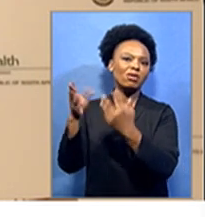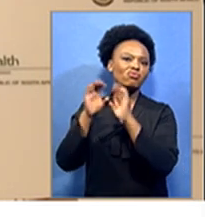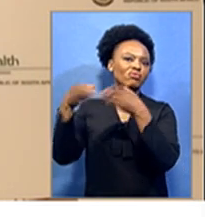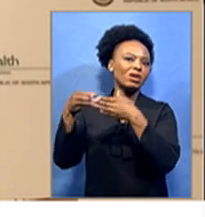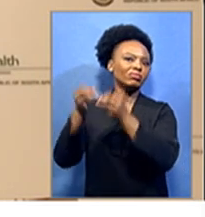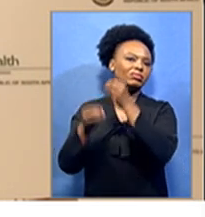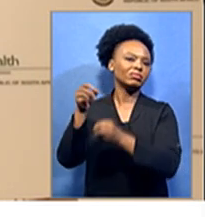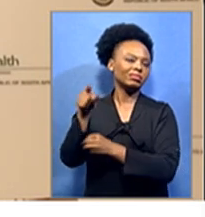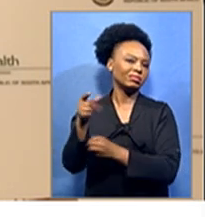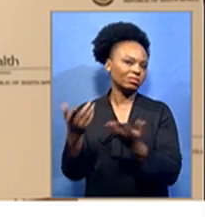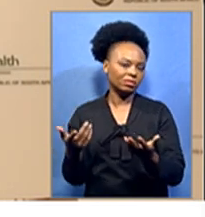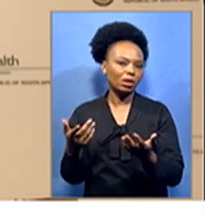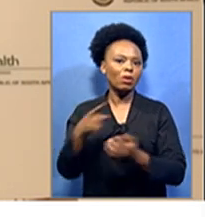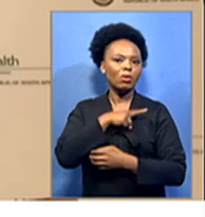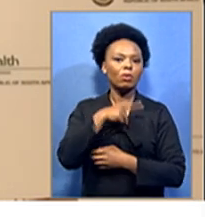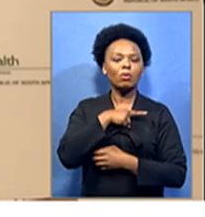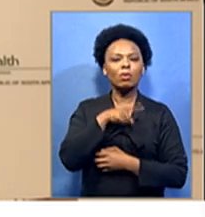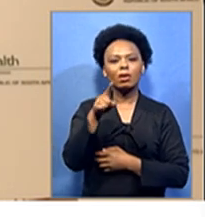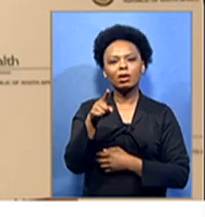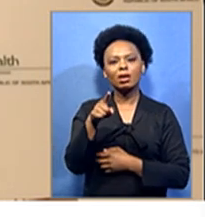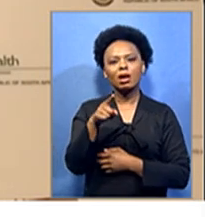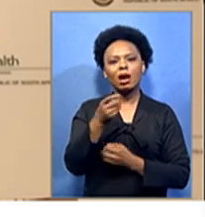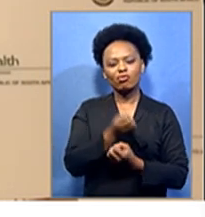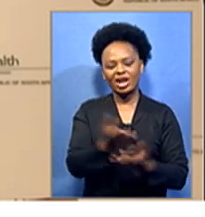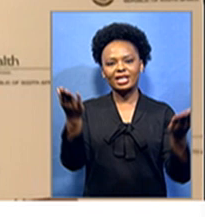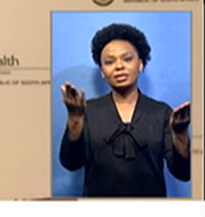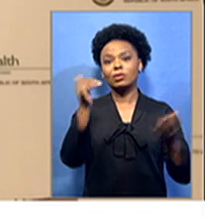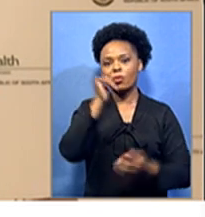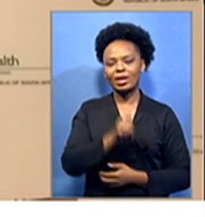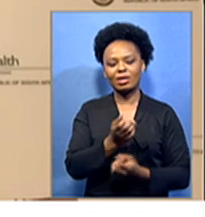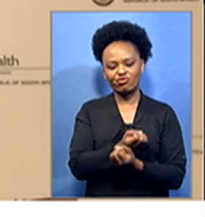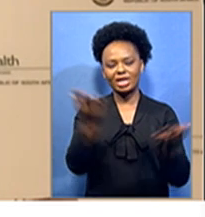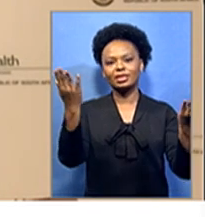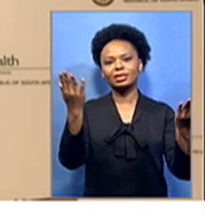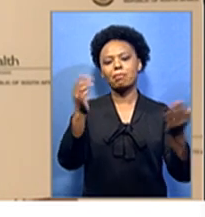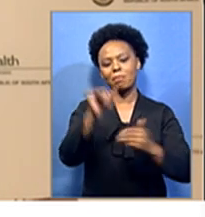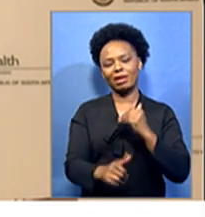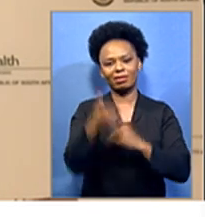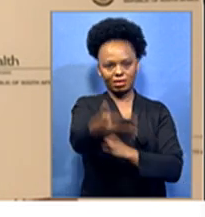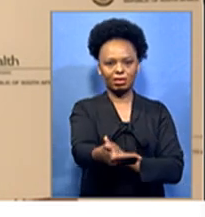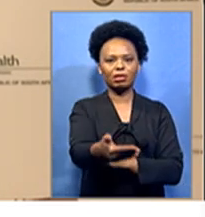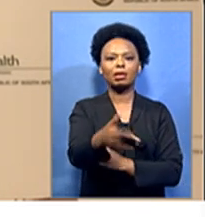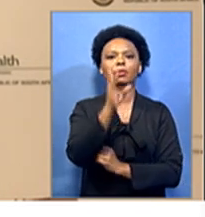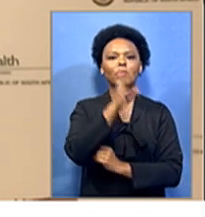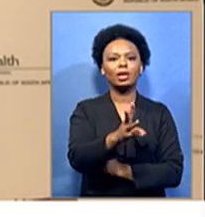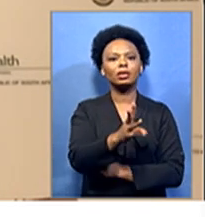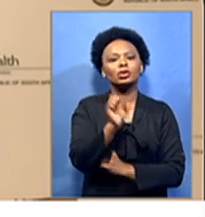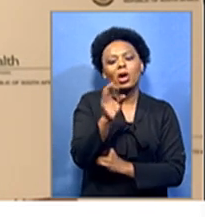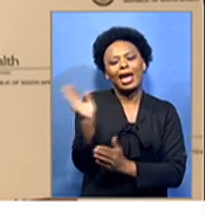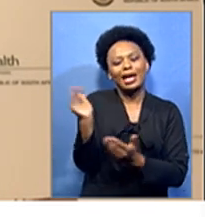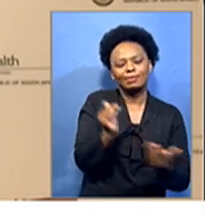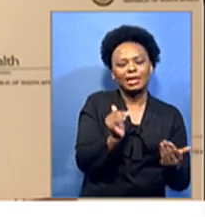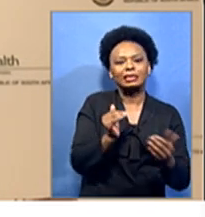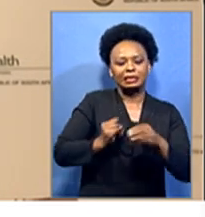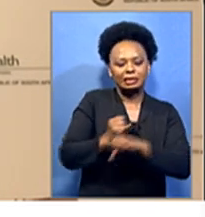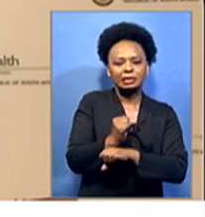lines, because they're only going to release them next month. So no one really had those vaccines, except that we wanted to start early. So we